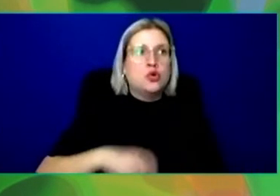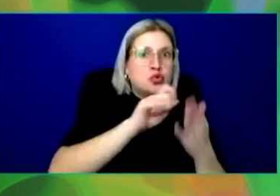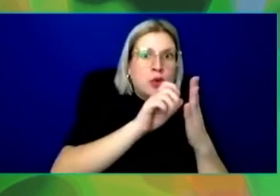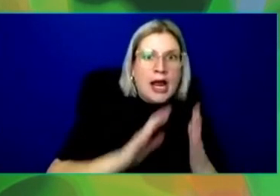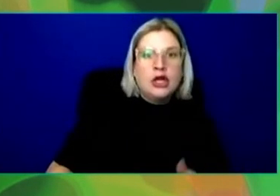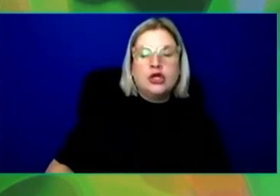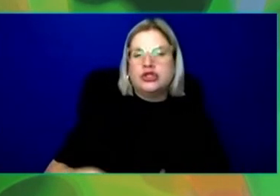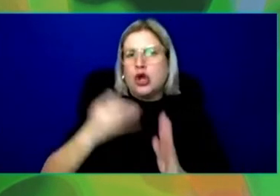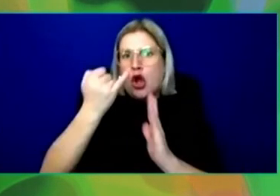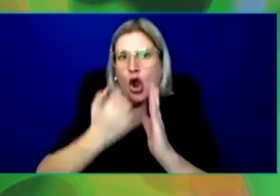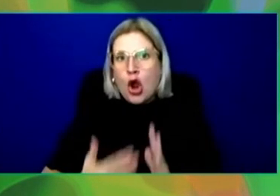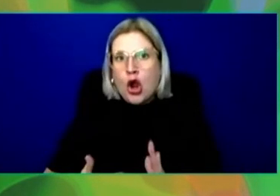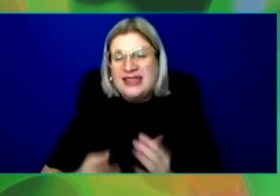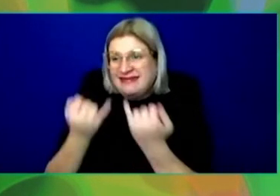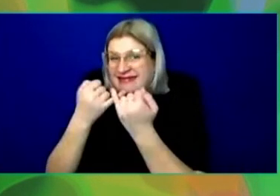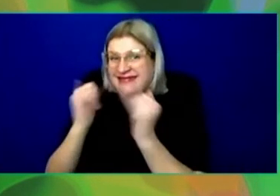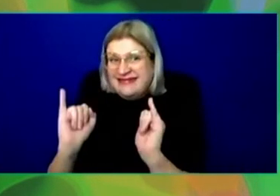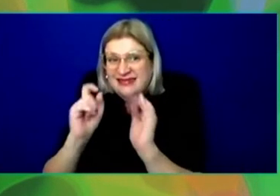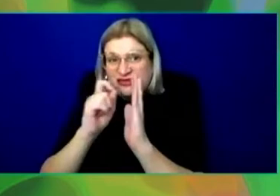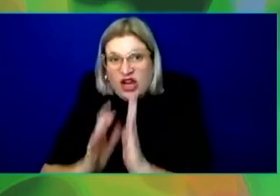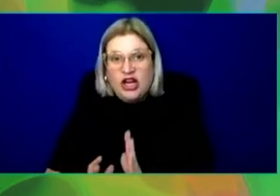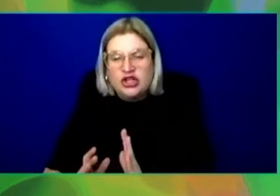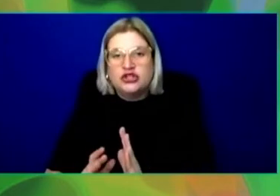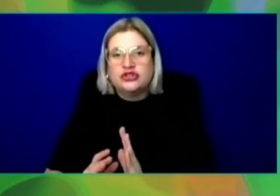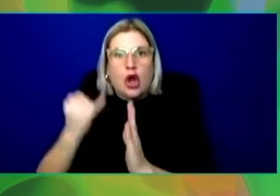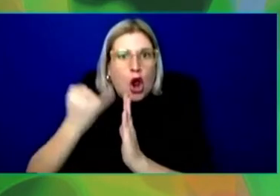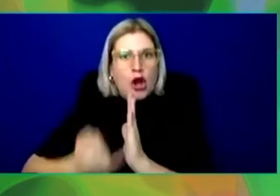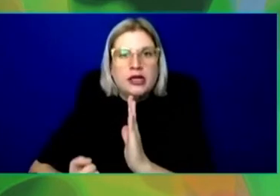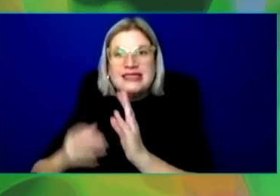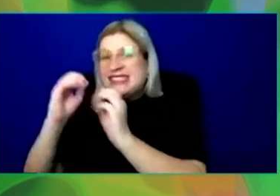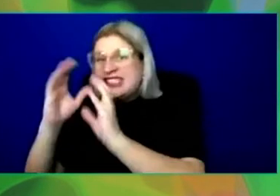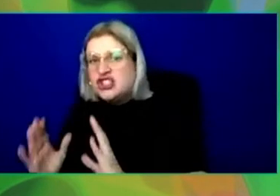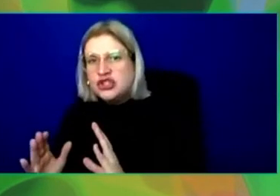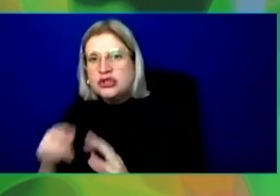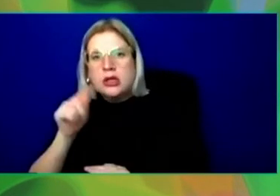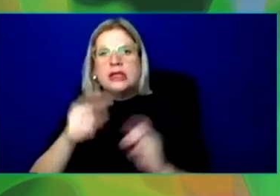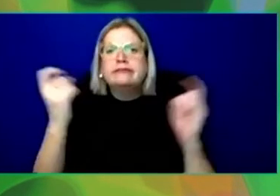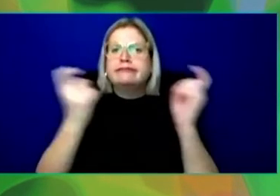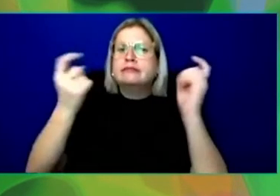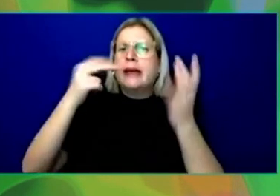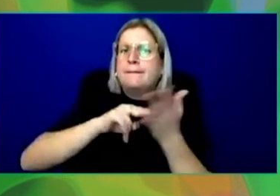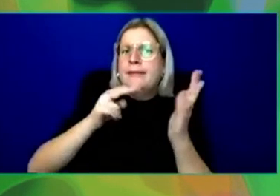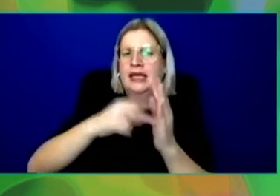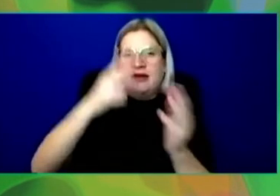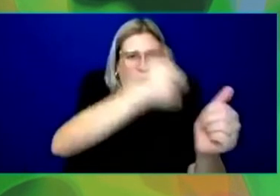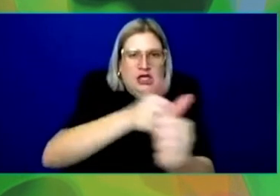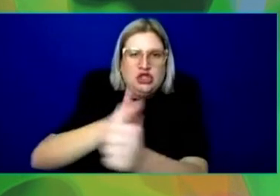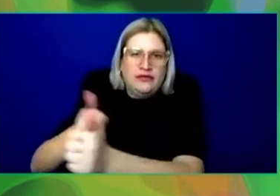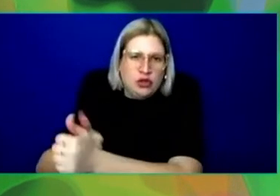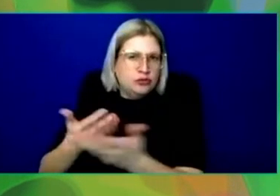artists, teachers even. Mm-hmm. What does this anniversary mean for each of you?